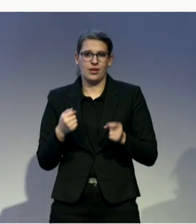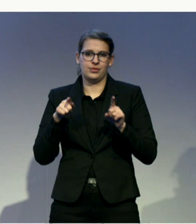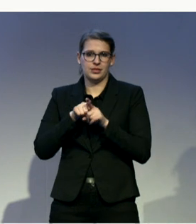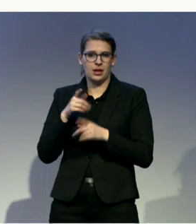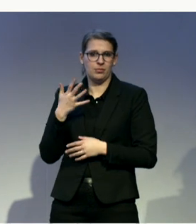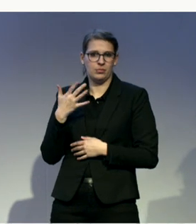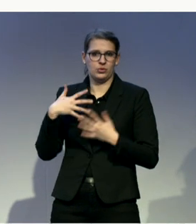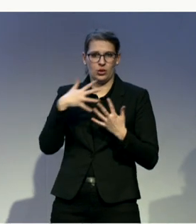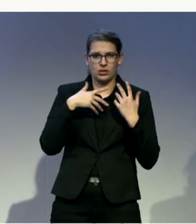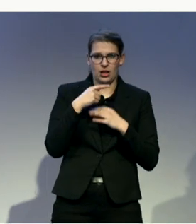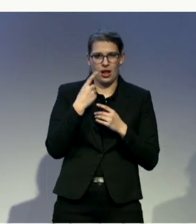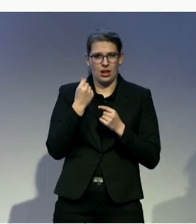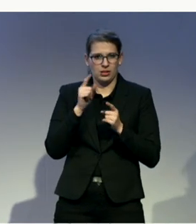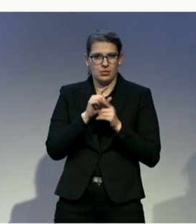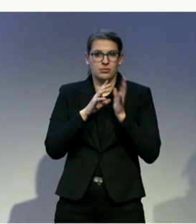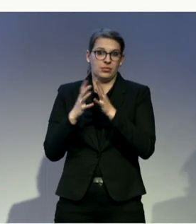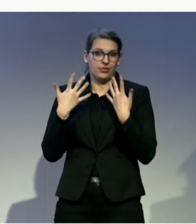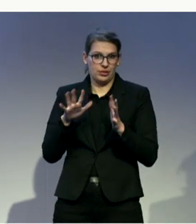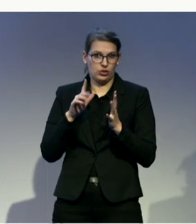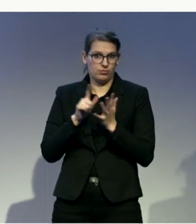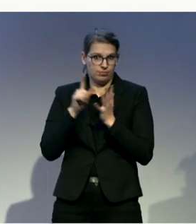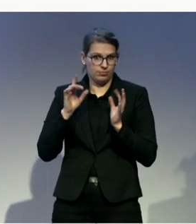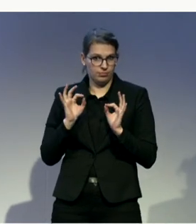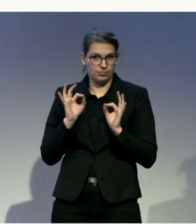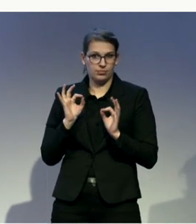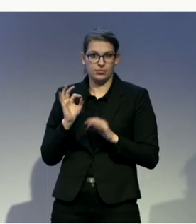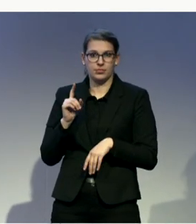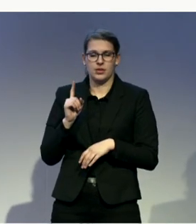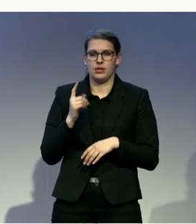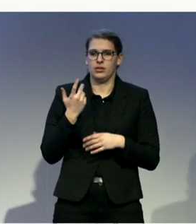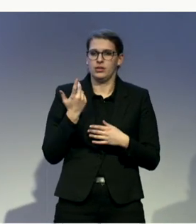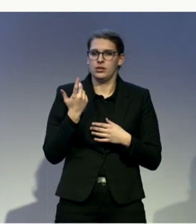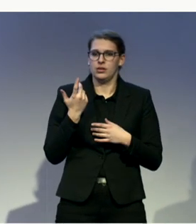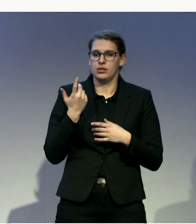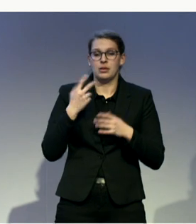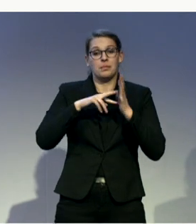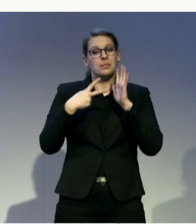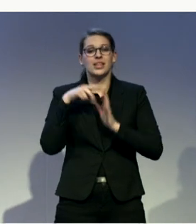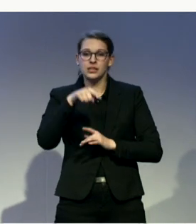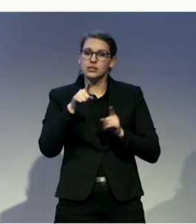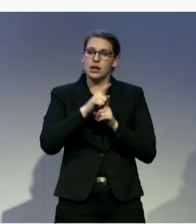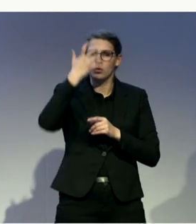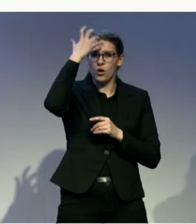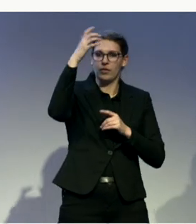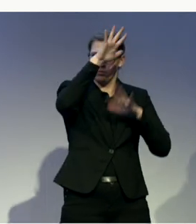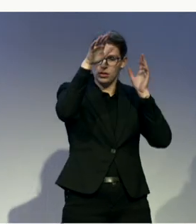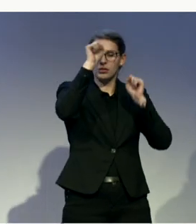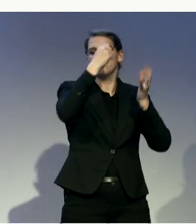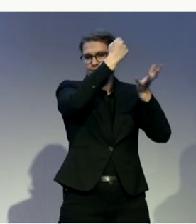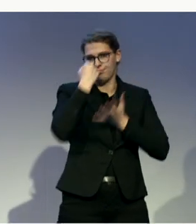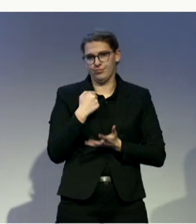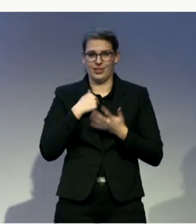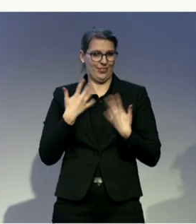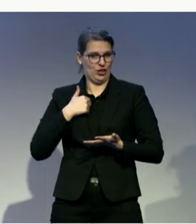we are able to get funds from the public authorities. As I mentioned earlier, all